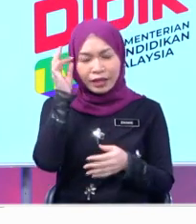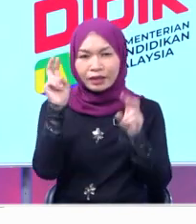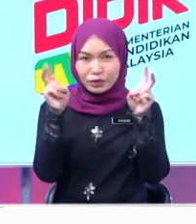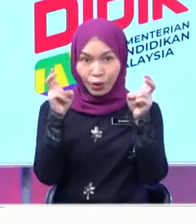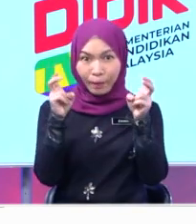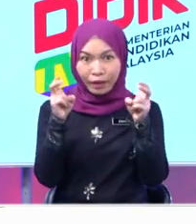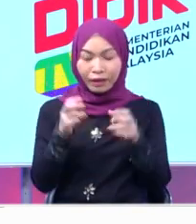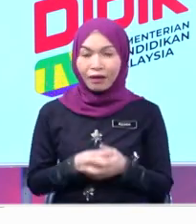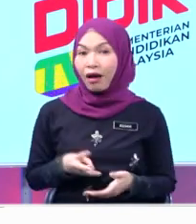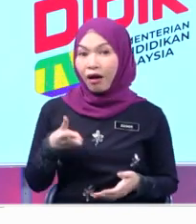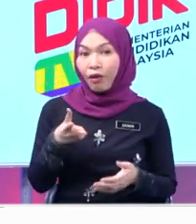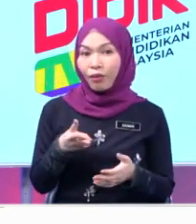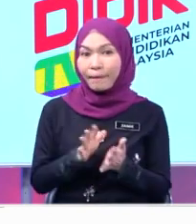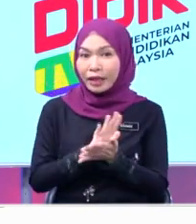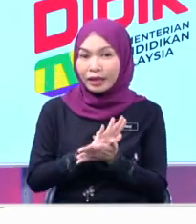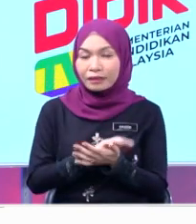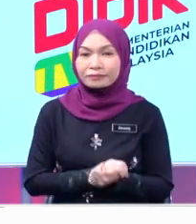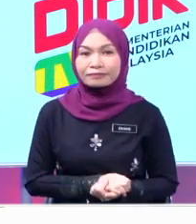Yes, Ain? Ain, go ahead.